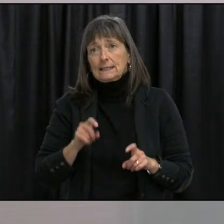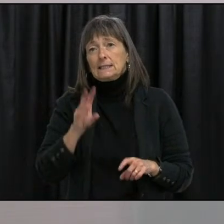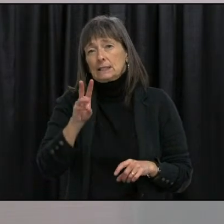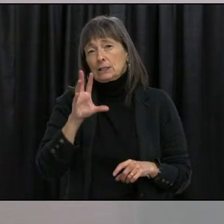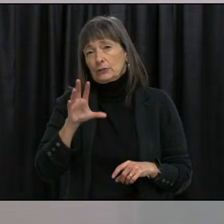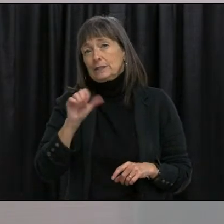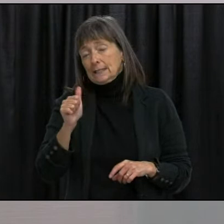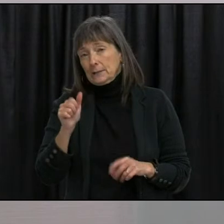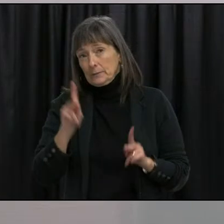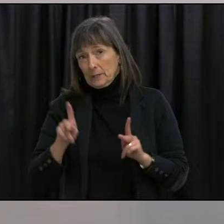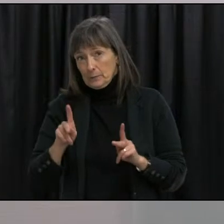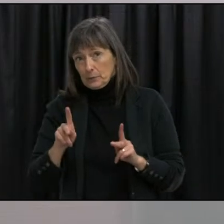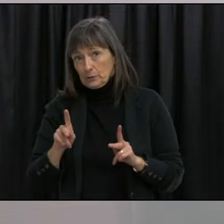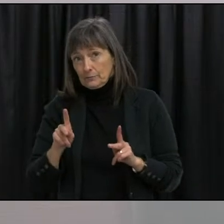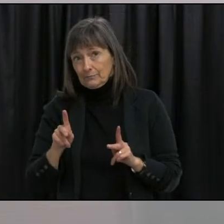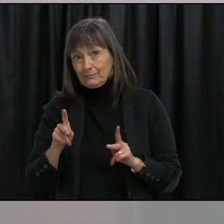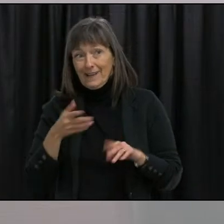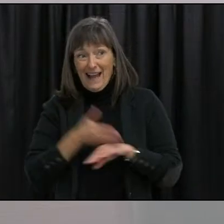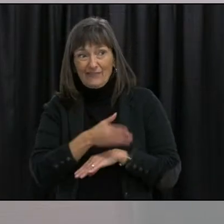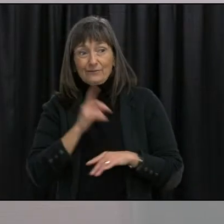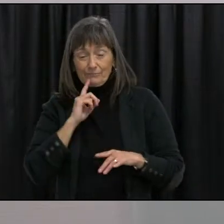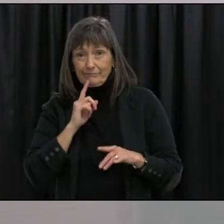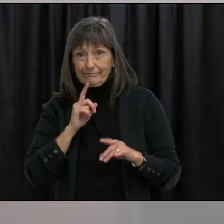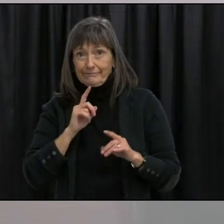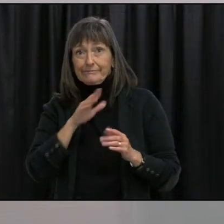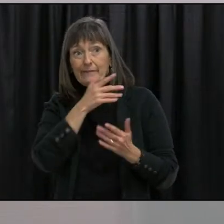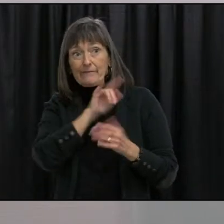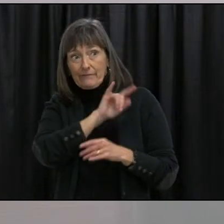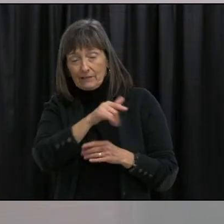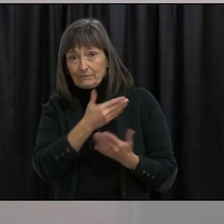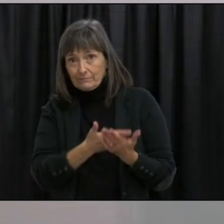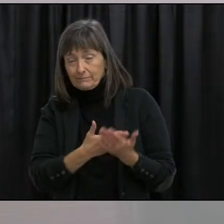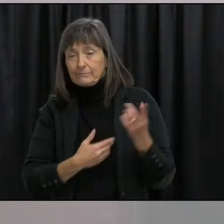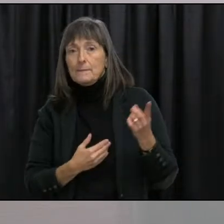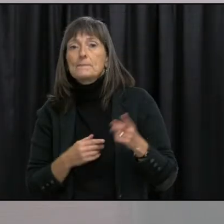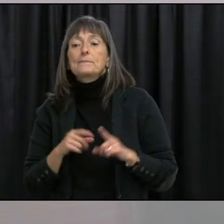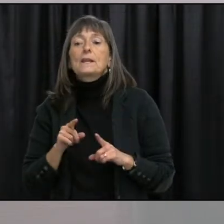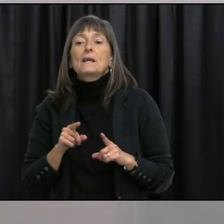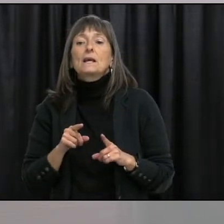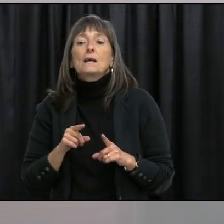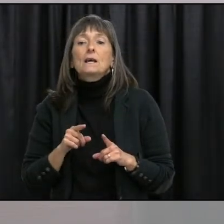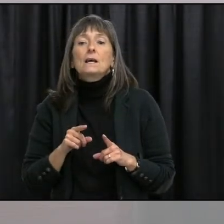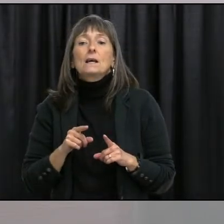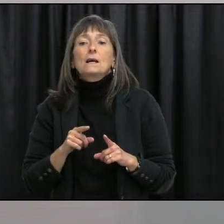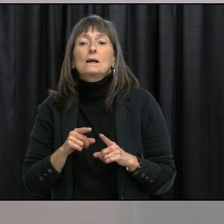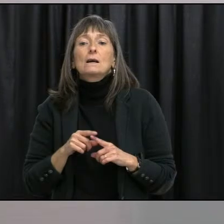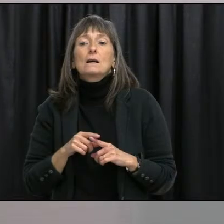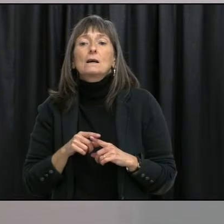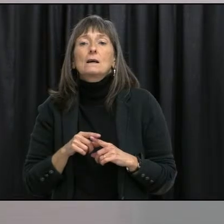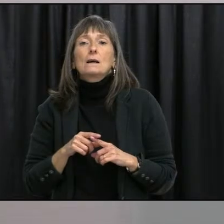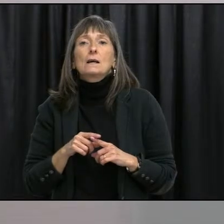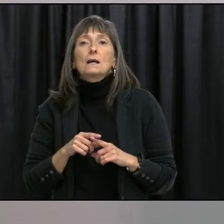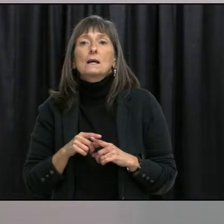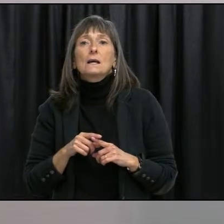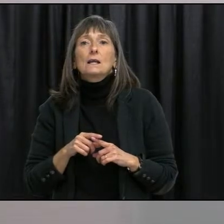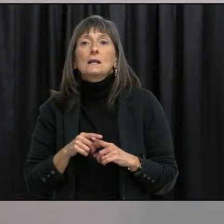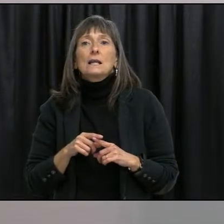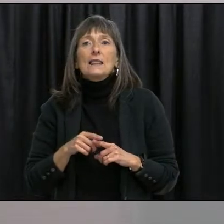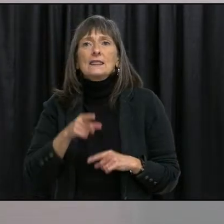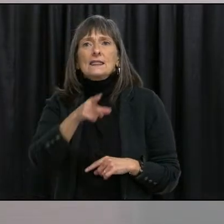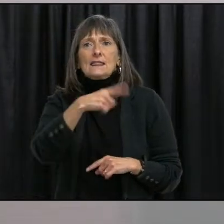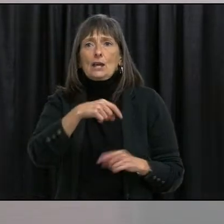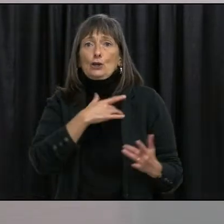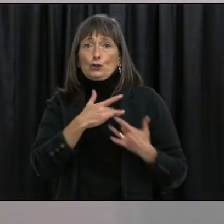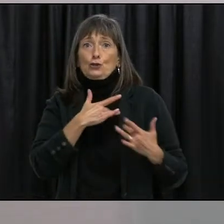there were a lot of concerns from people who were concerned that this disease was going to spread, that more cases were going to come